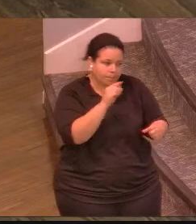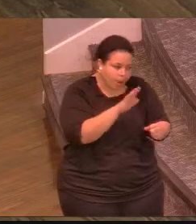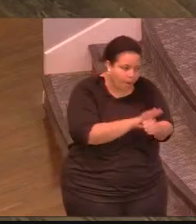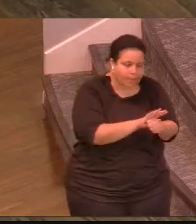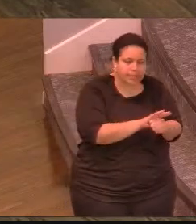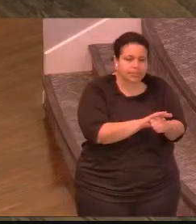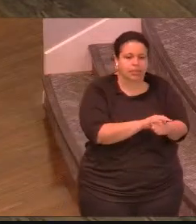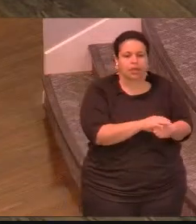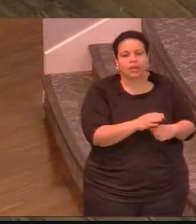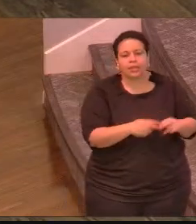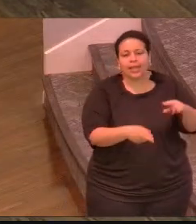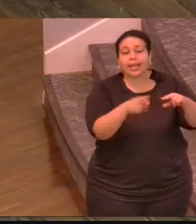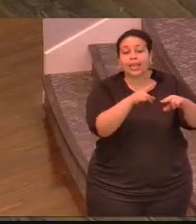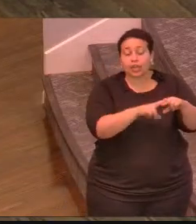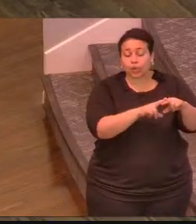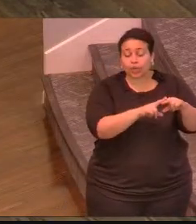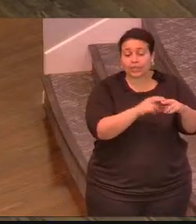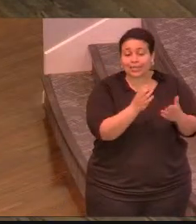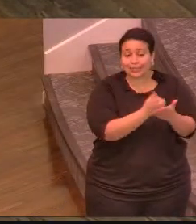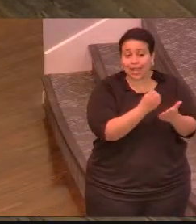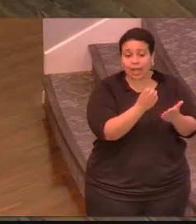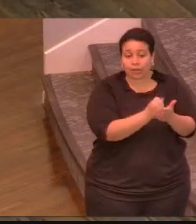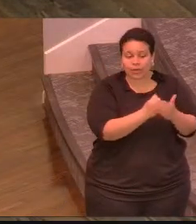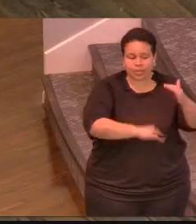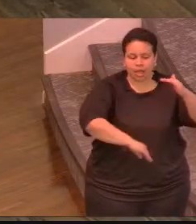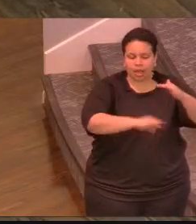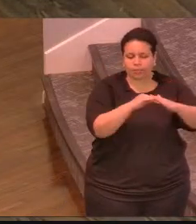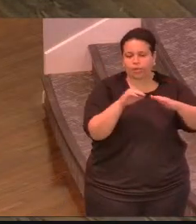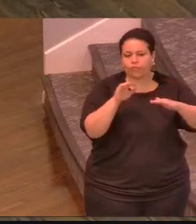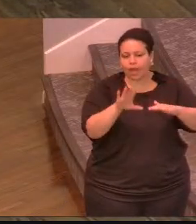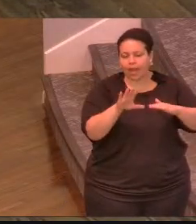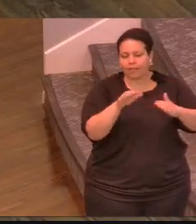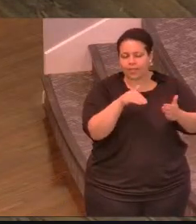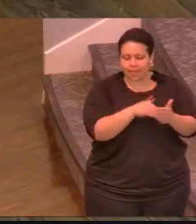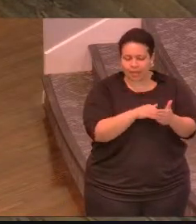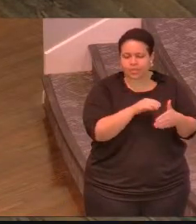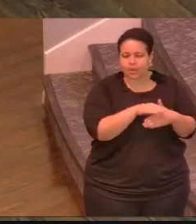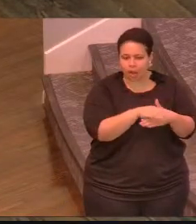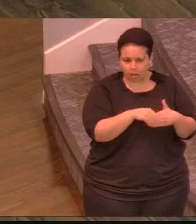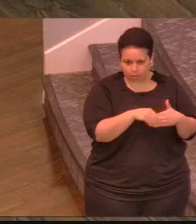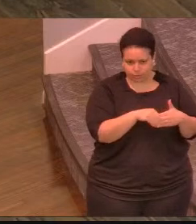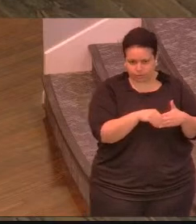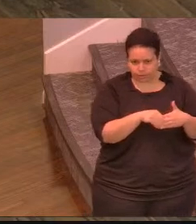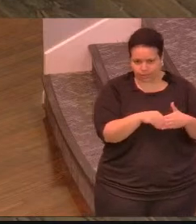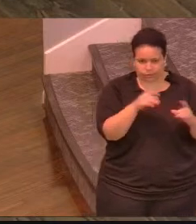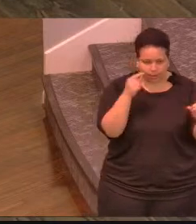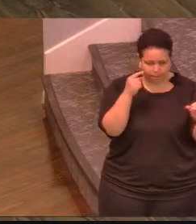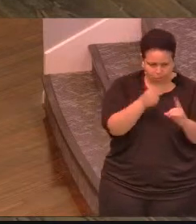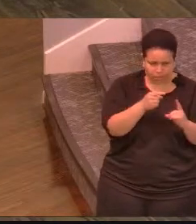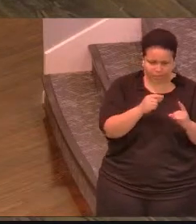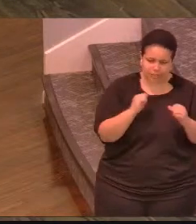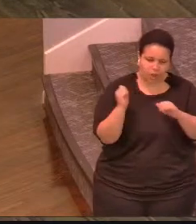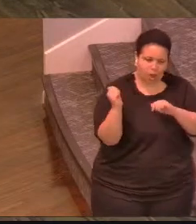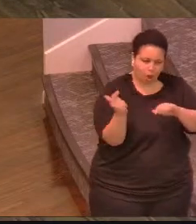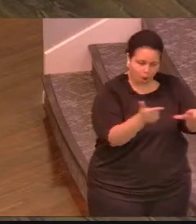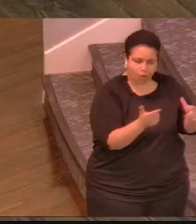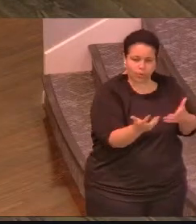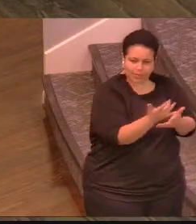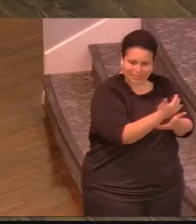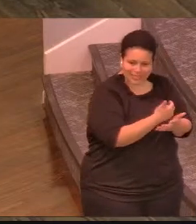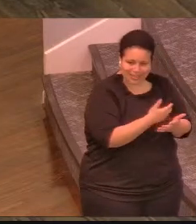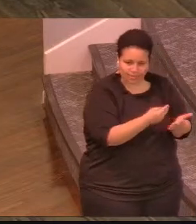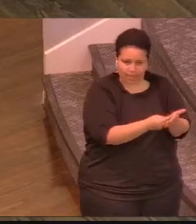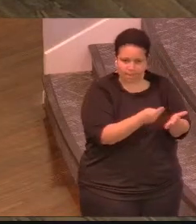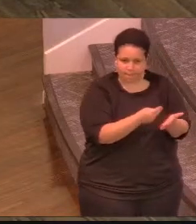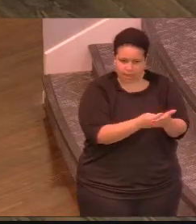by $5,000. So the intention is to, everybody gets $2,000 now, but for next year, from the